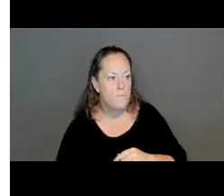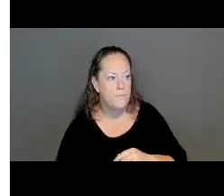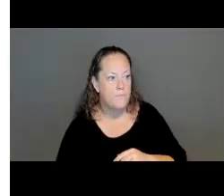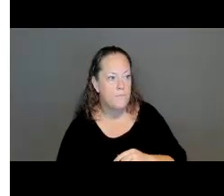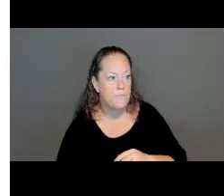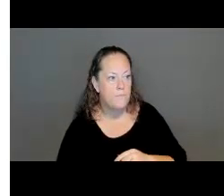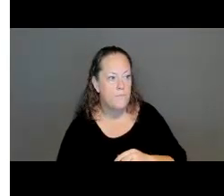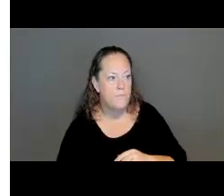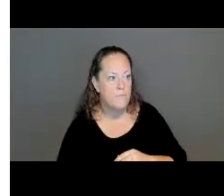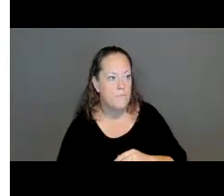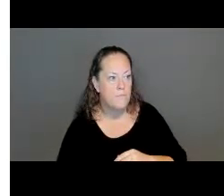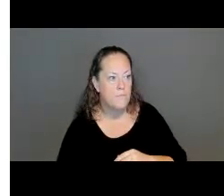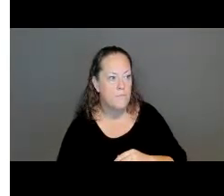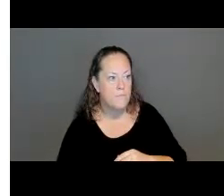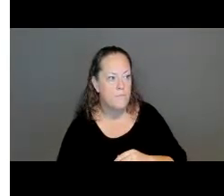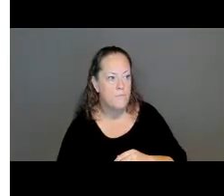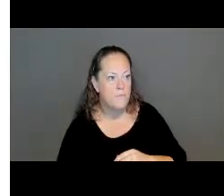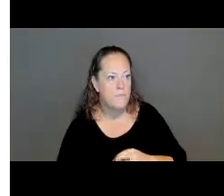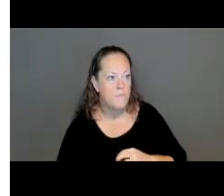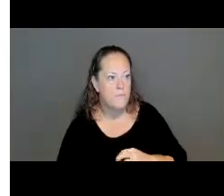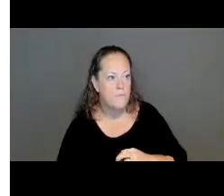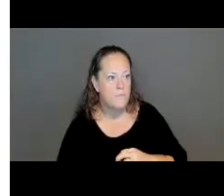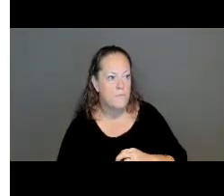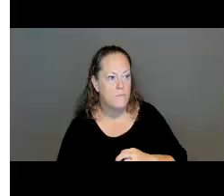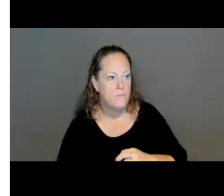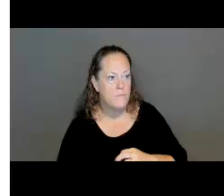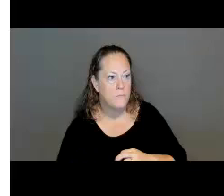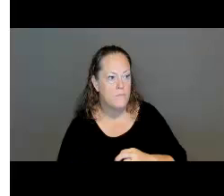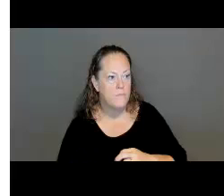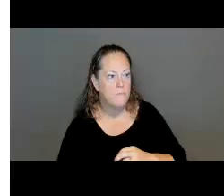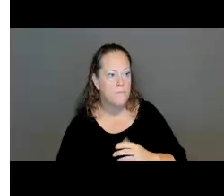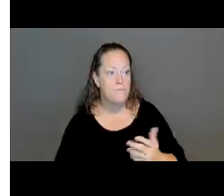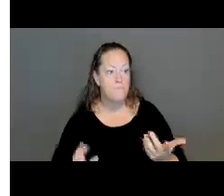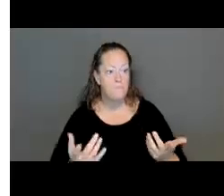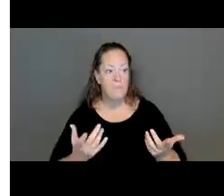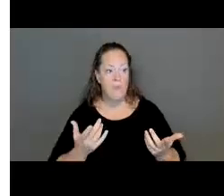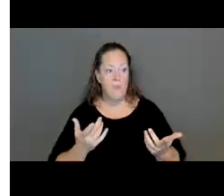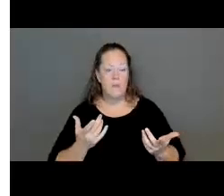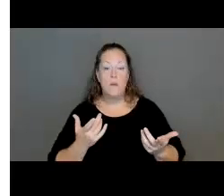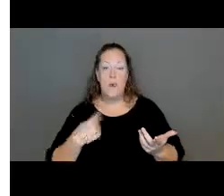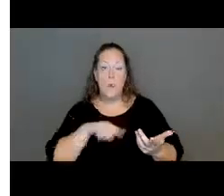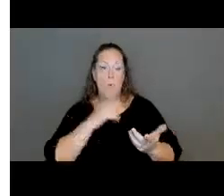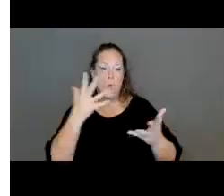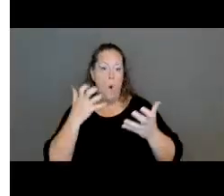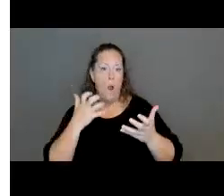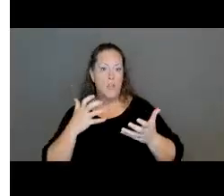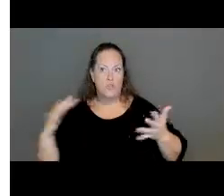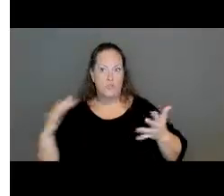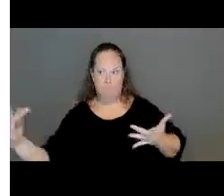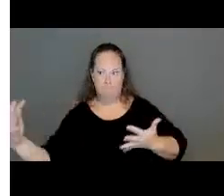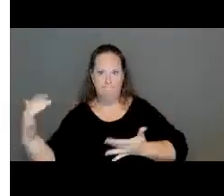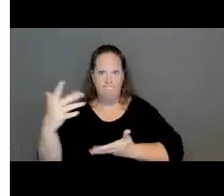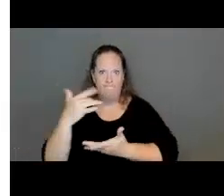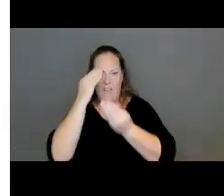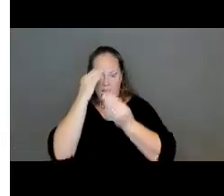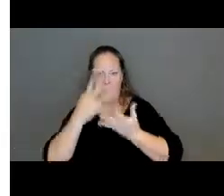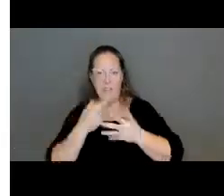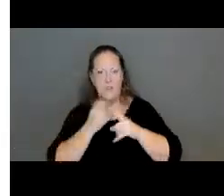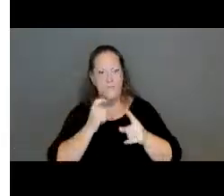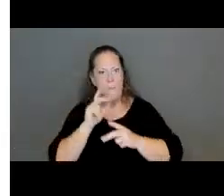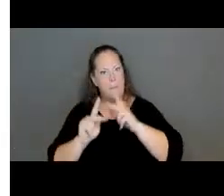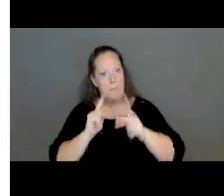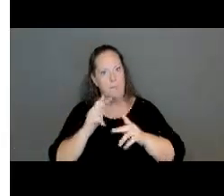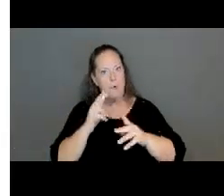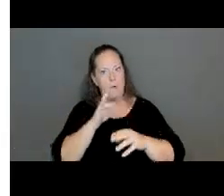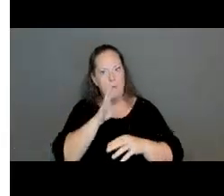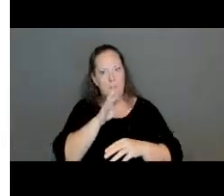Yeah, so we wanted to gather information from the public and from the people who will use this workbook. So we